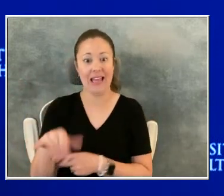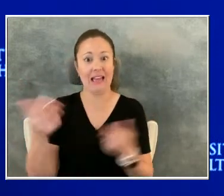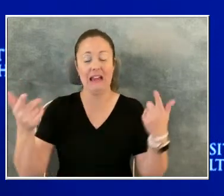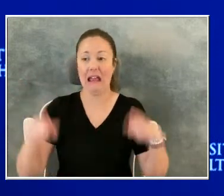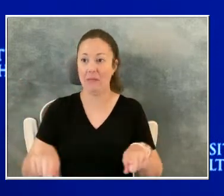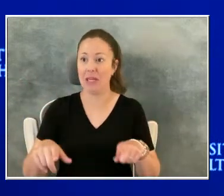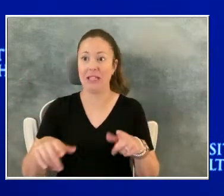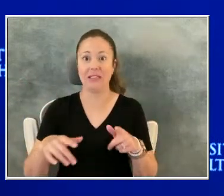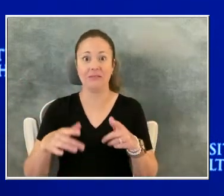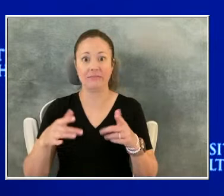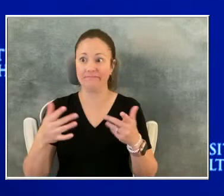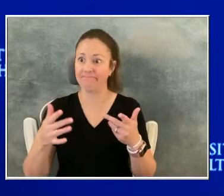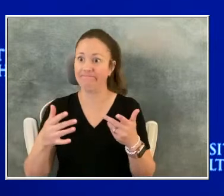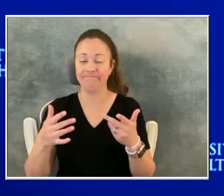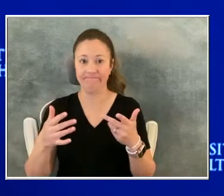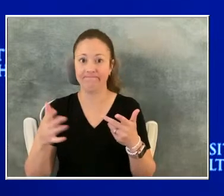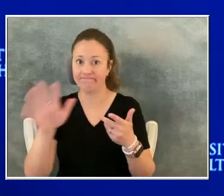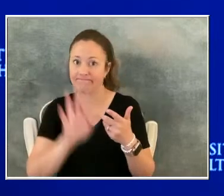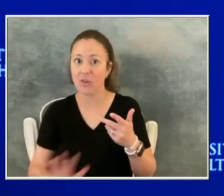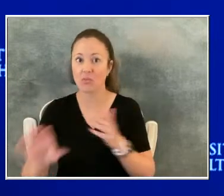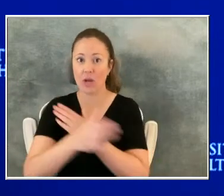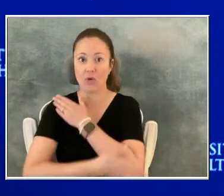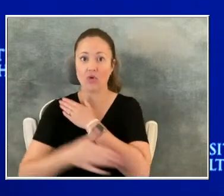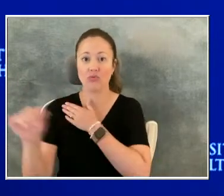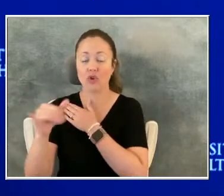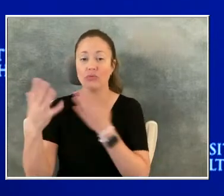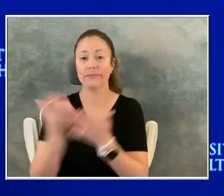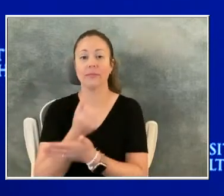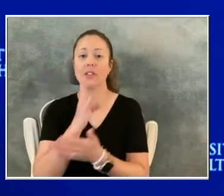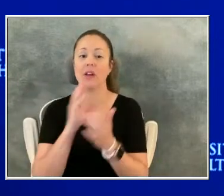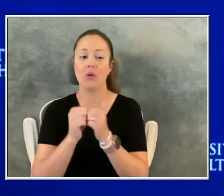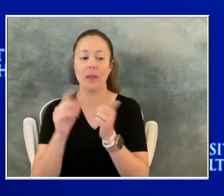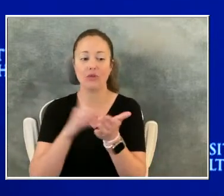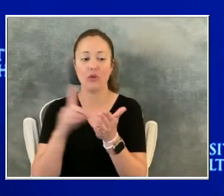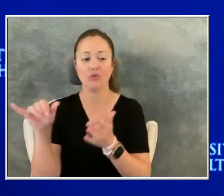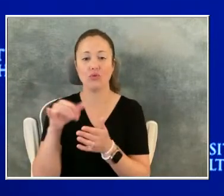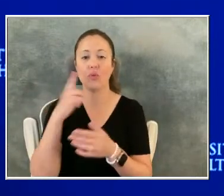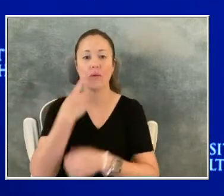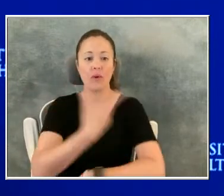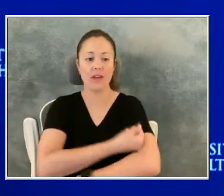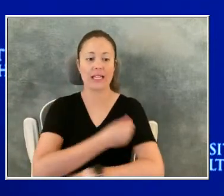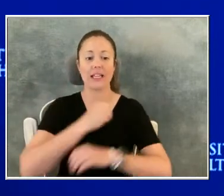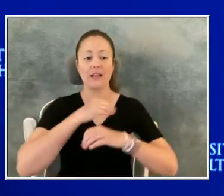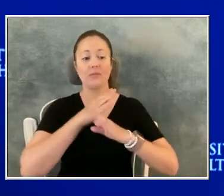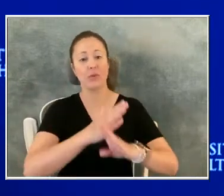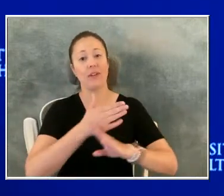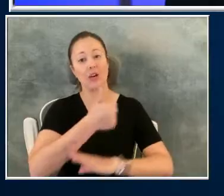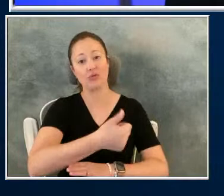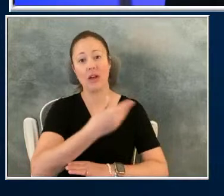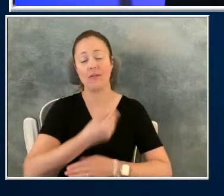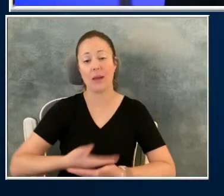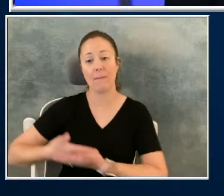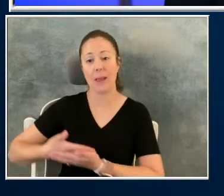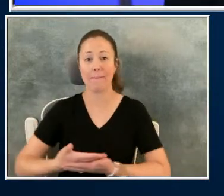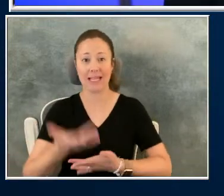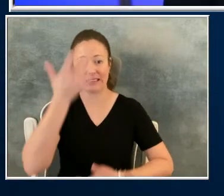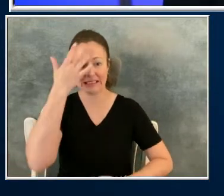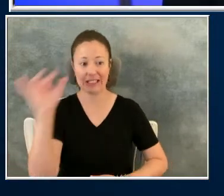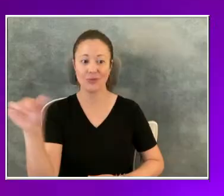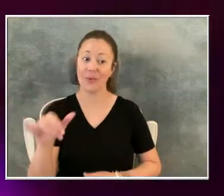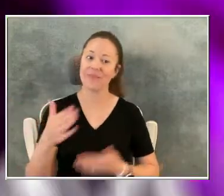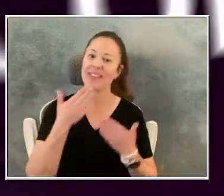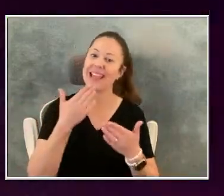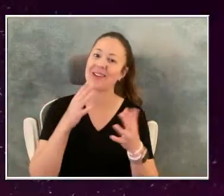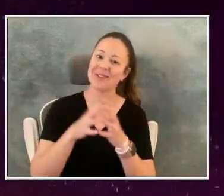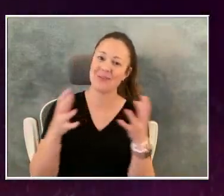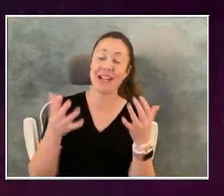well. And then talk with your providers and get those vaccines to help prevent both yourself and your baby as well. All right, Hawk, thanks so much. Let's get to